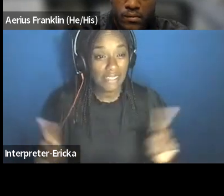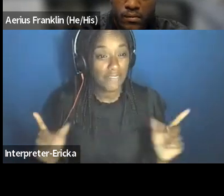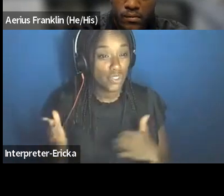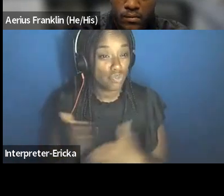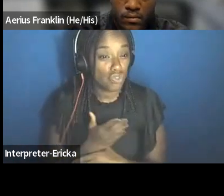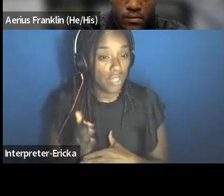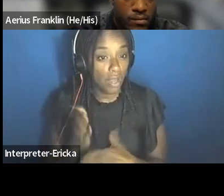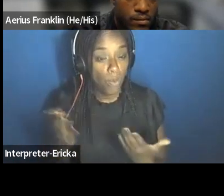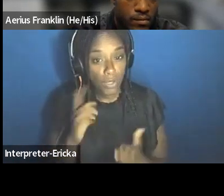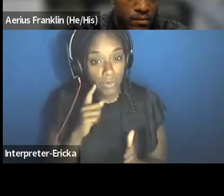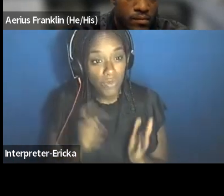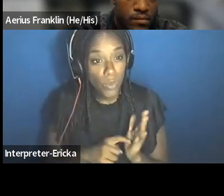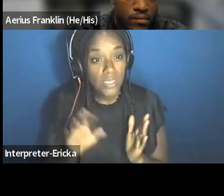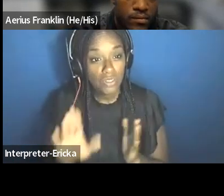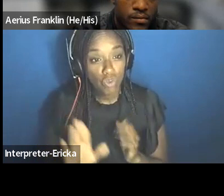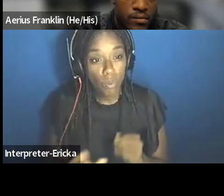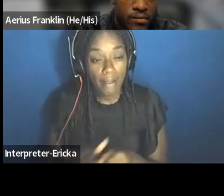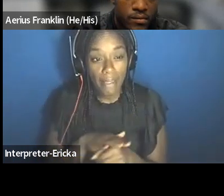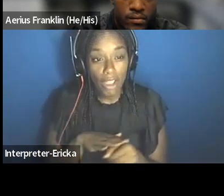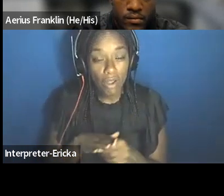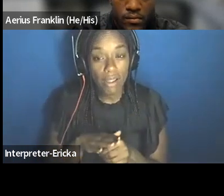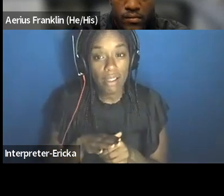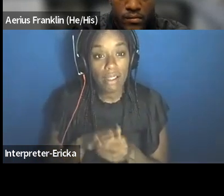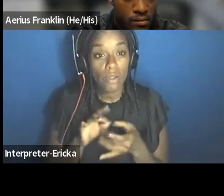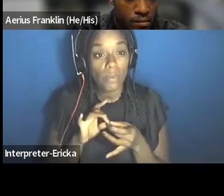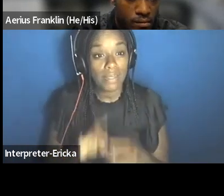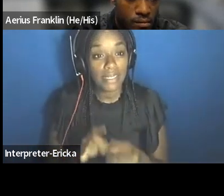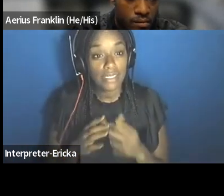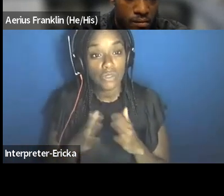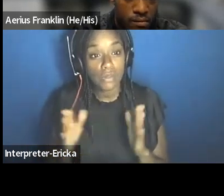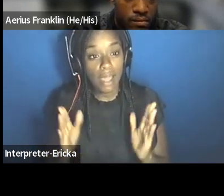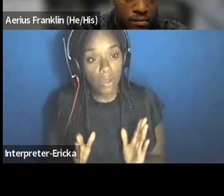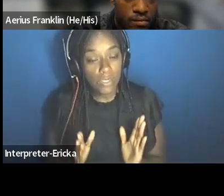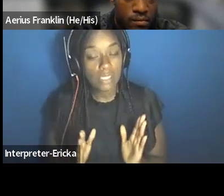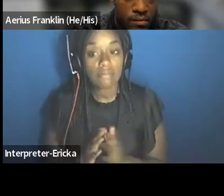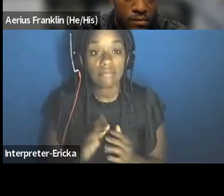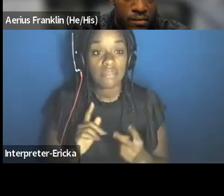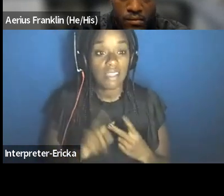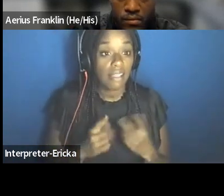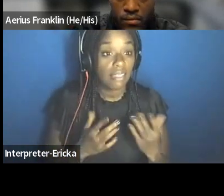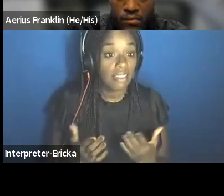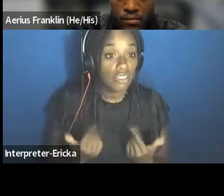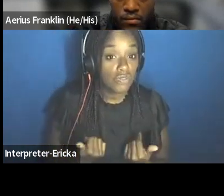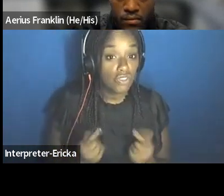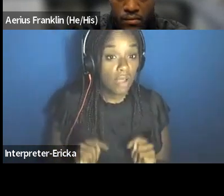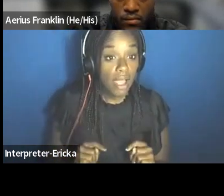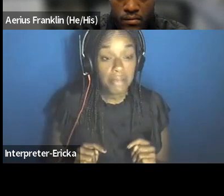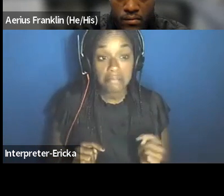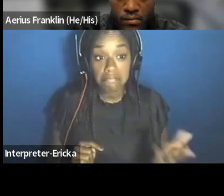noticed in your area about housing and things that you're having or things that you've tried that have made a difference. Does anyone have anything to